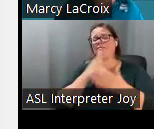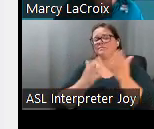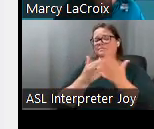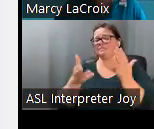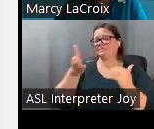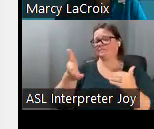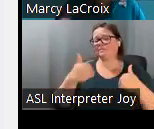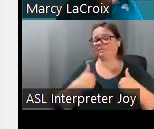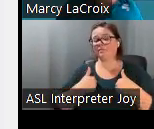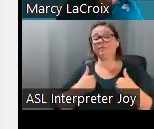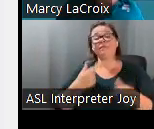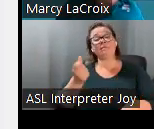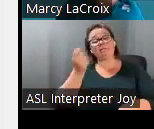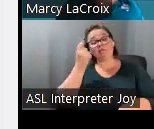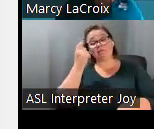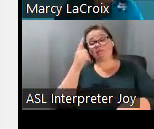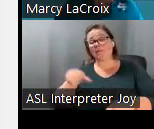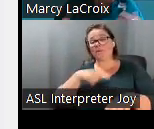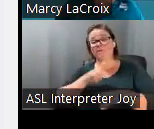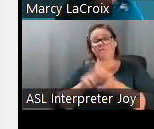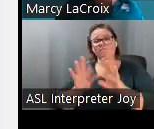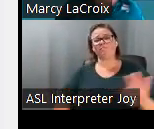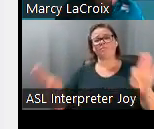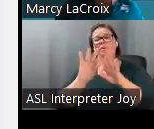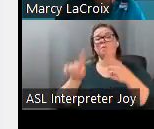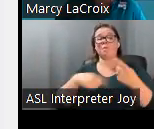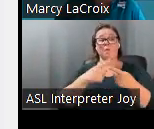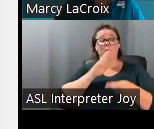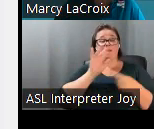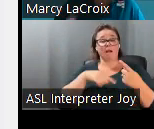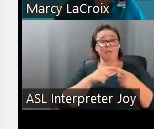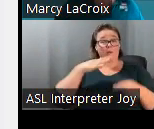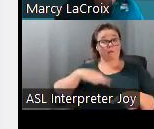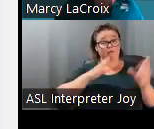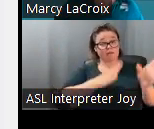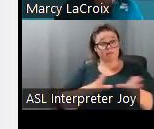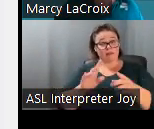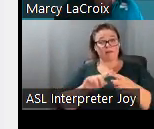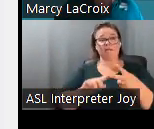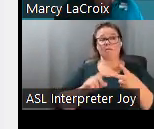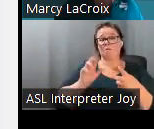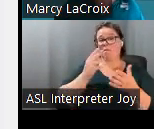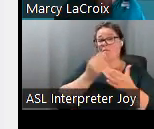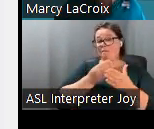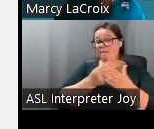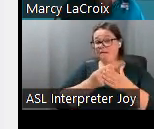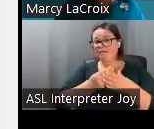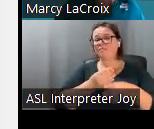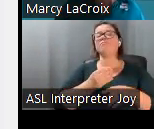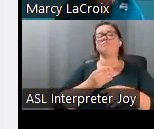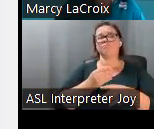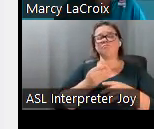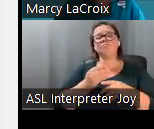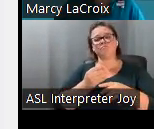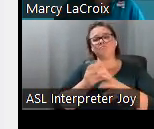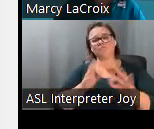because, of course, that's an important part when we talk about benefits planning or money as a whole, because